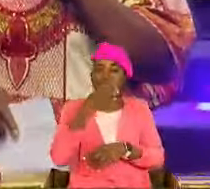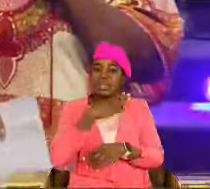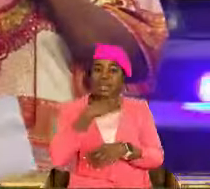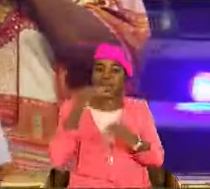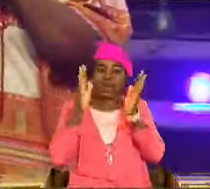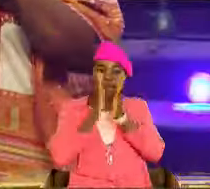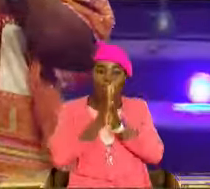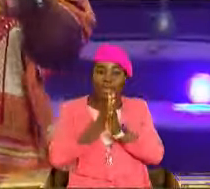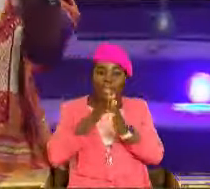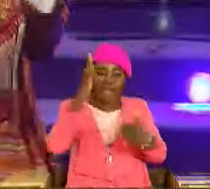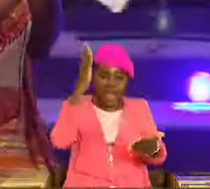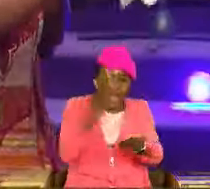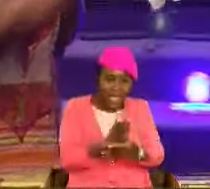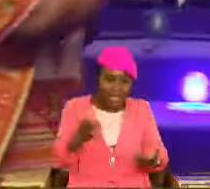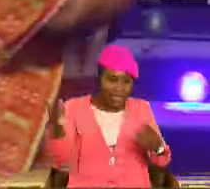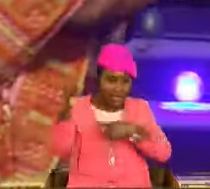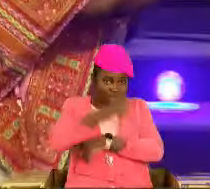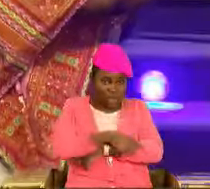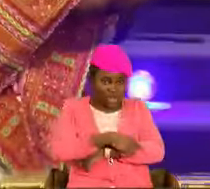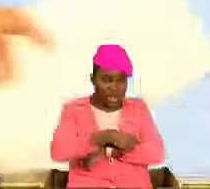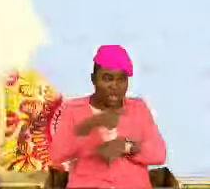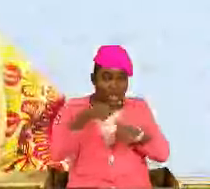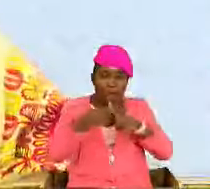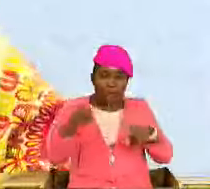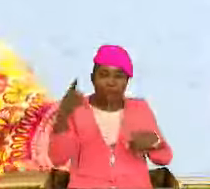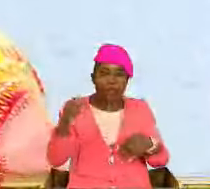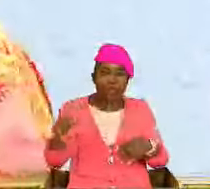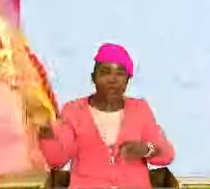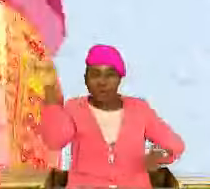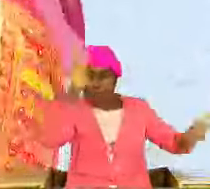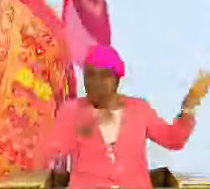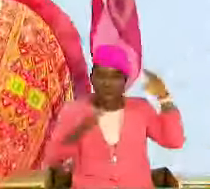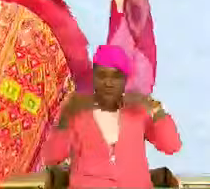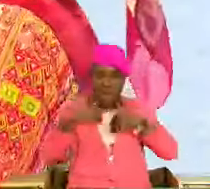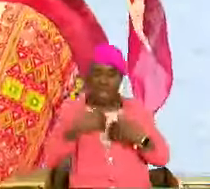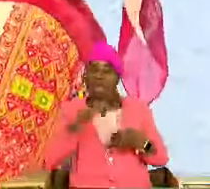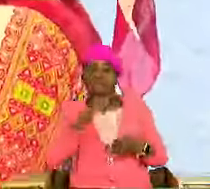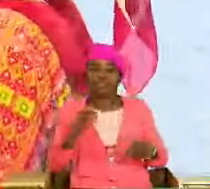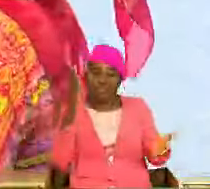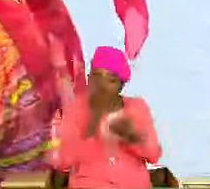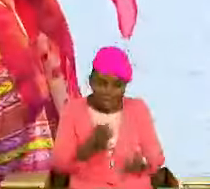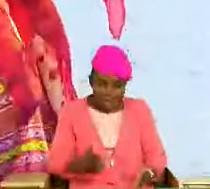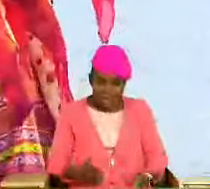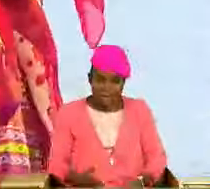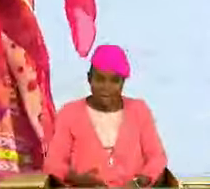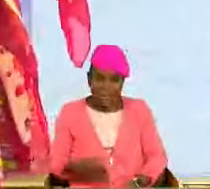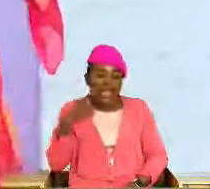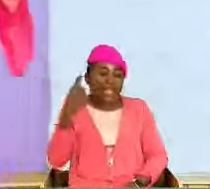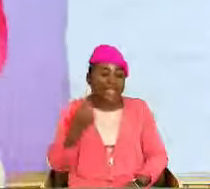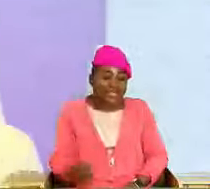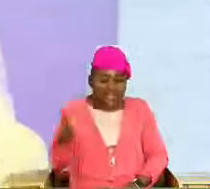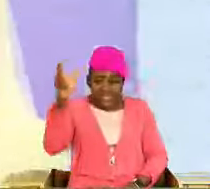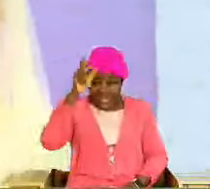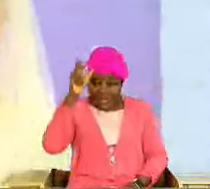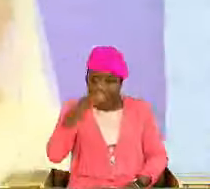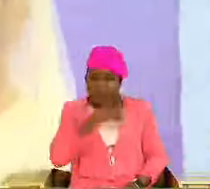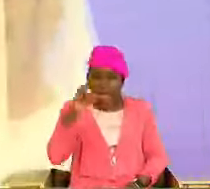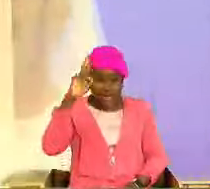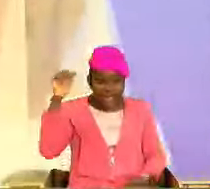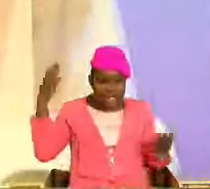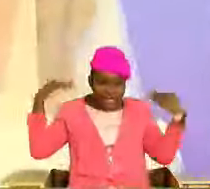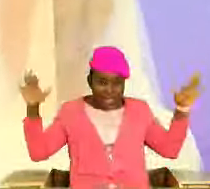not ended the devil and his agents are locking around trying to steal what you have received